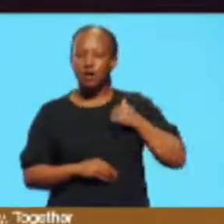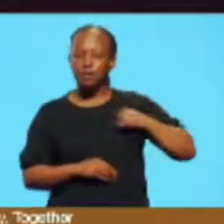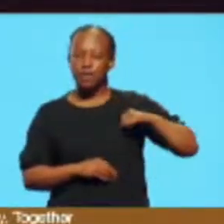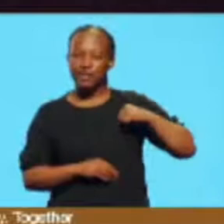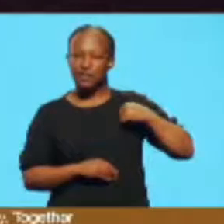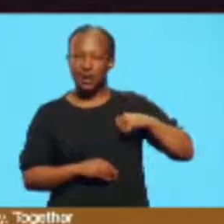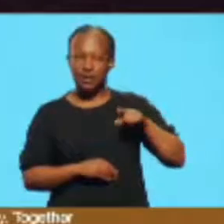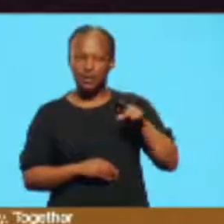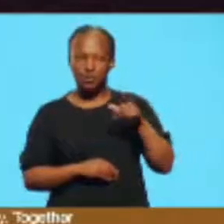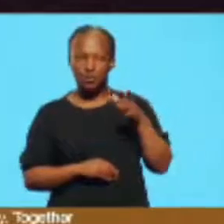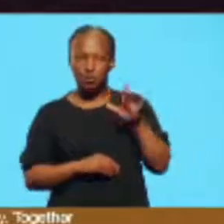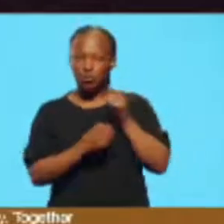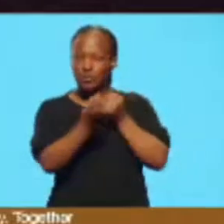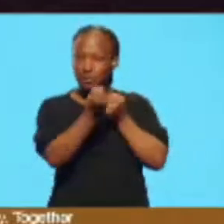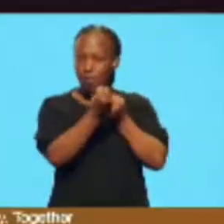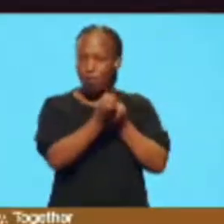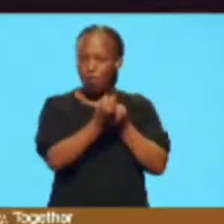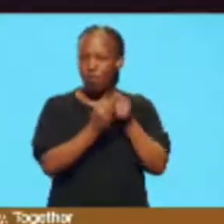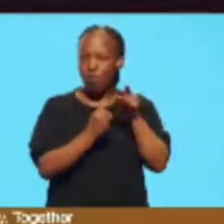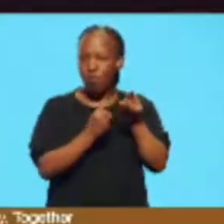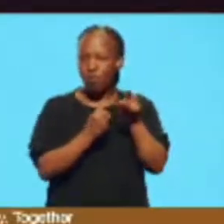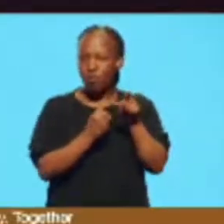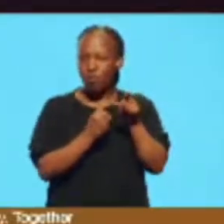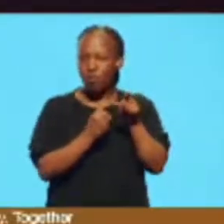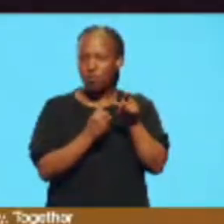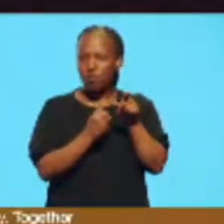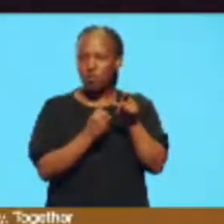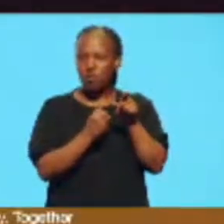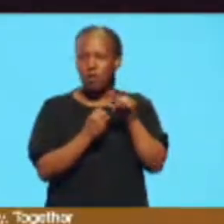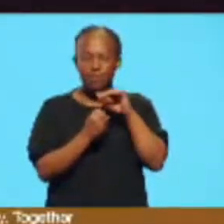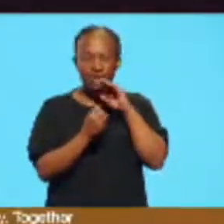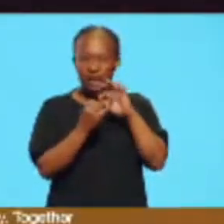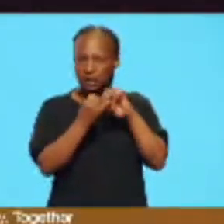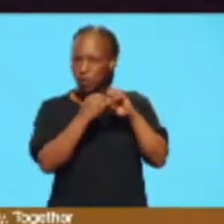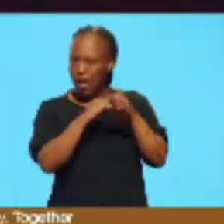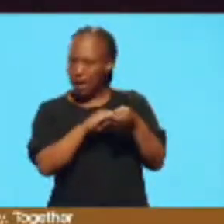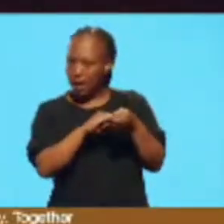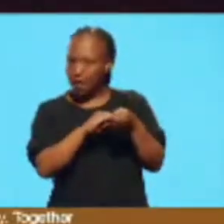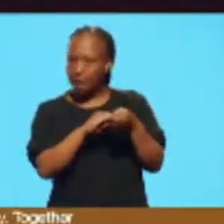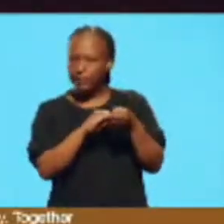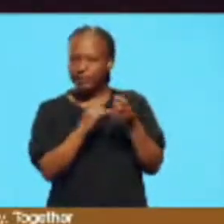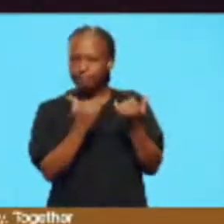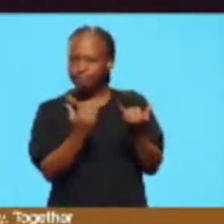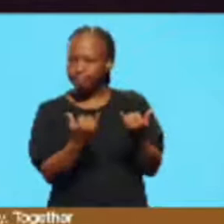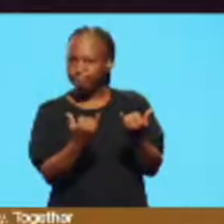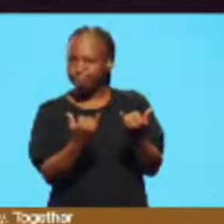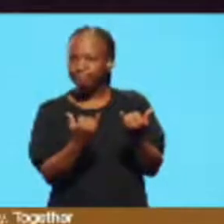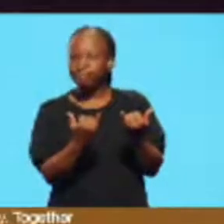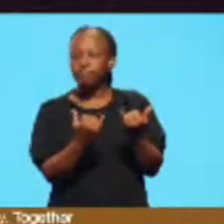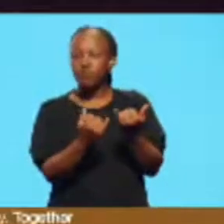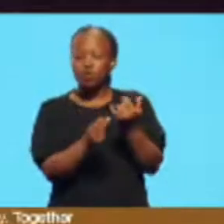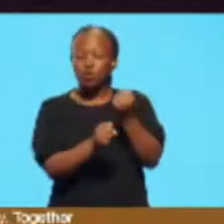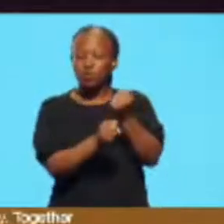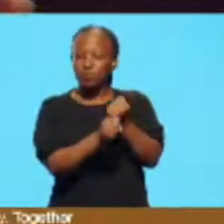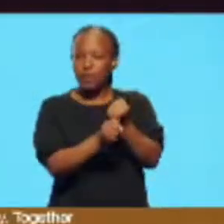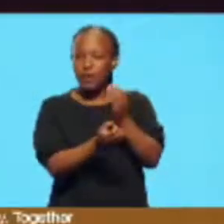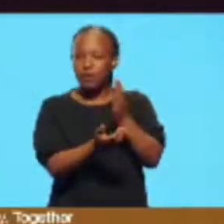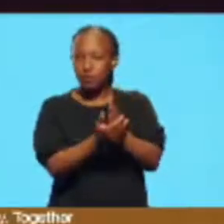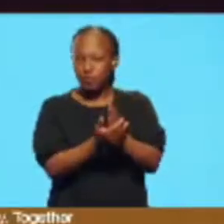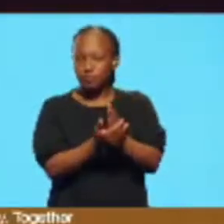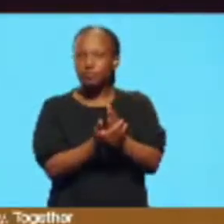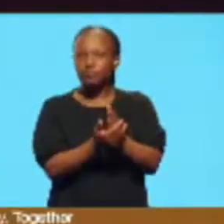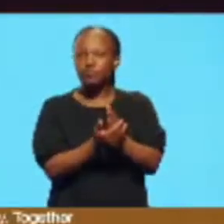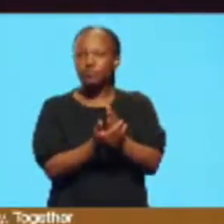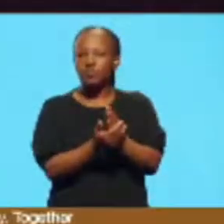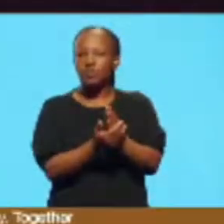municipalities that you are supporting, whether are they trying at this stage to make sure that within